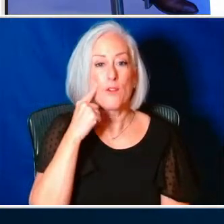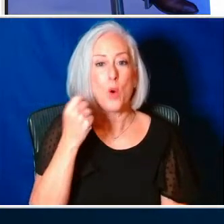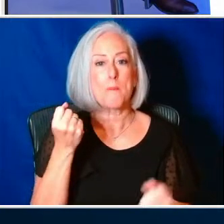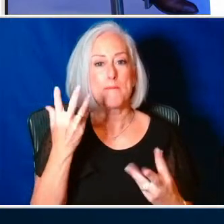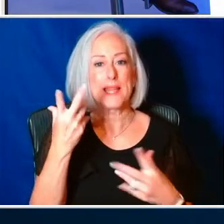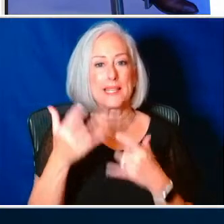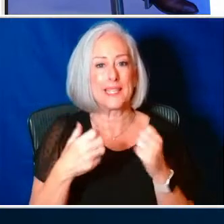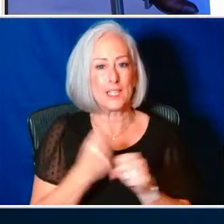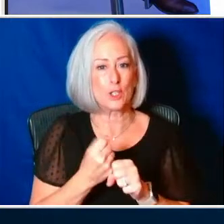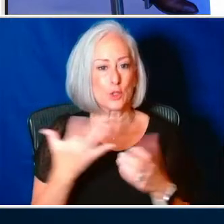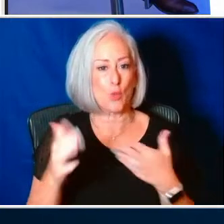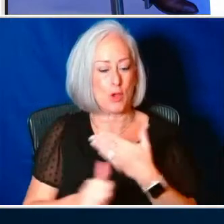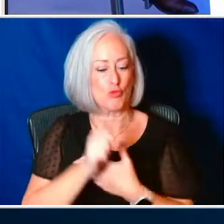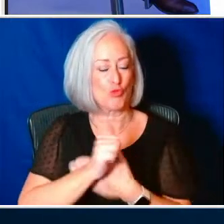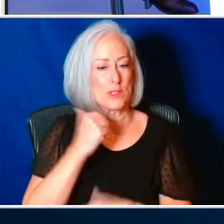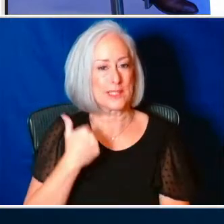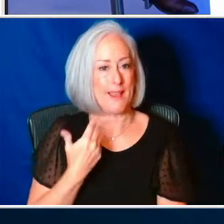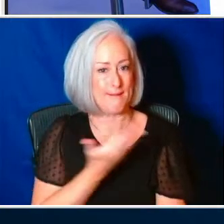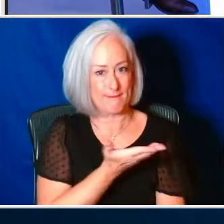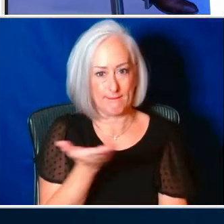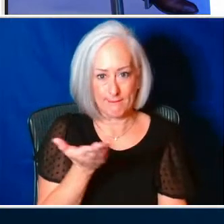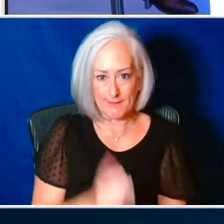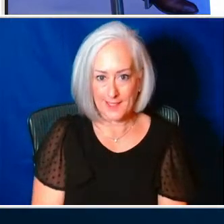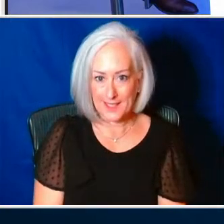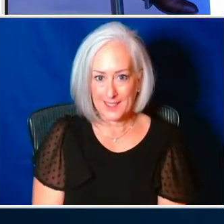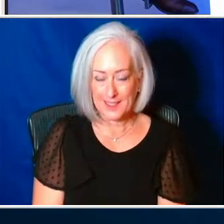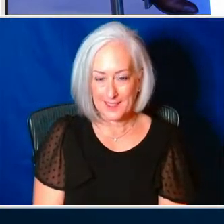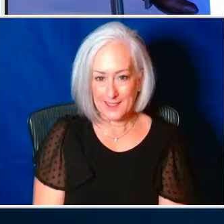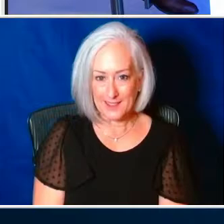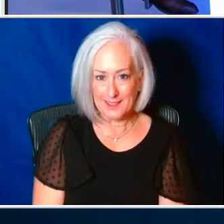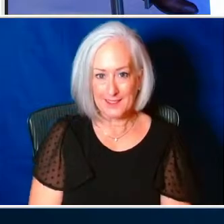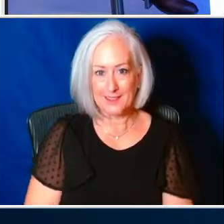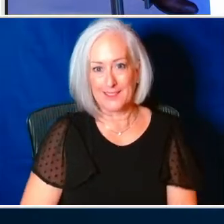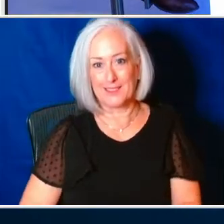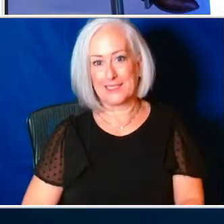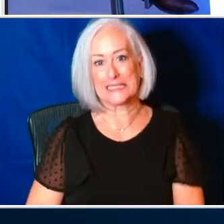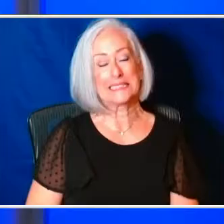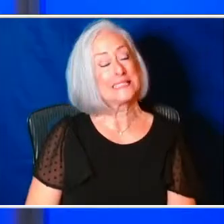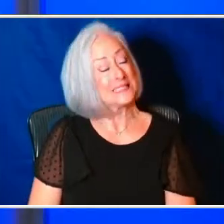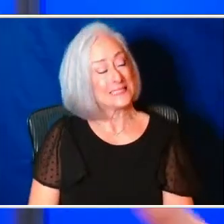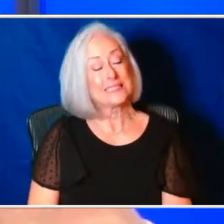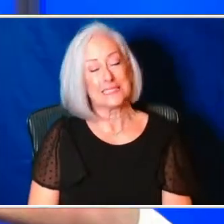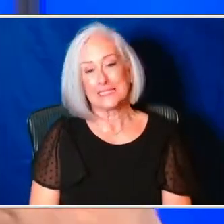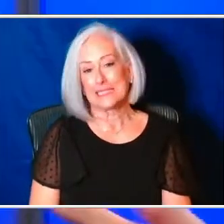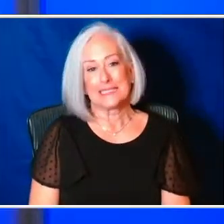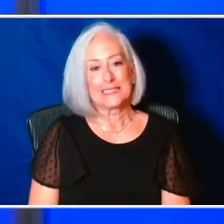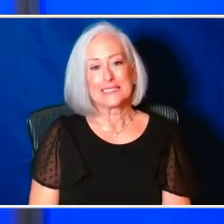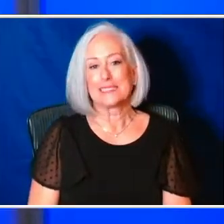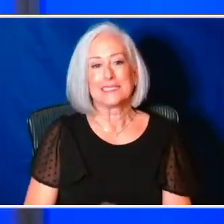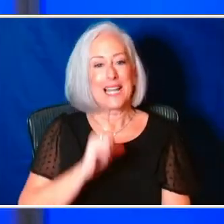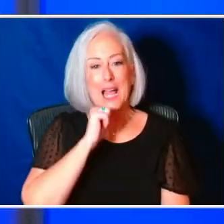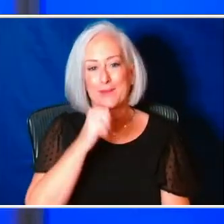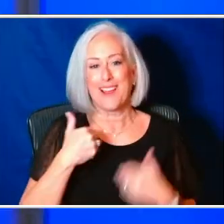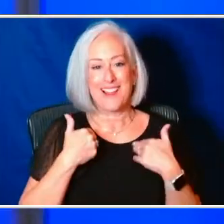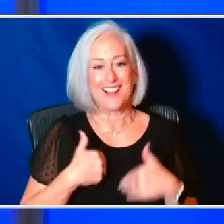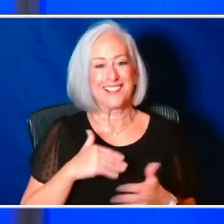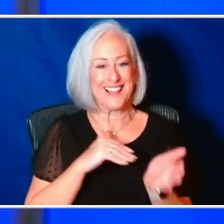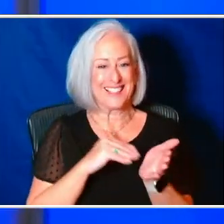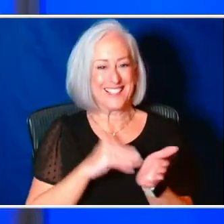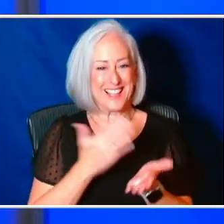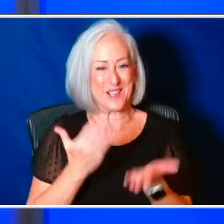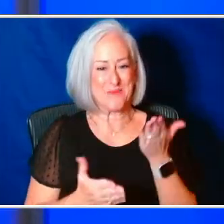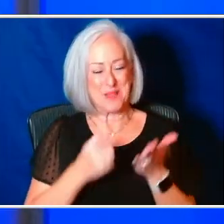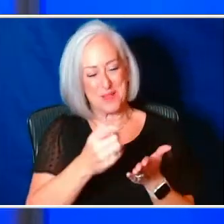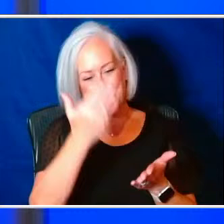risk? Risks. Yeah. I'm not a pulmonologist, so you may know more about it.